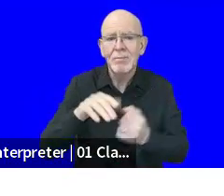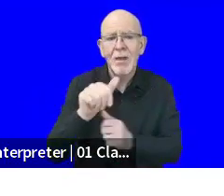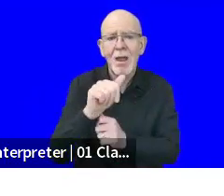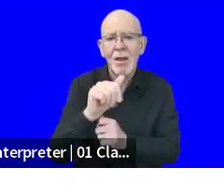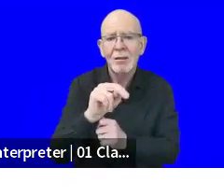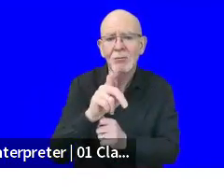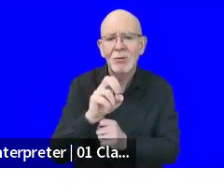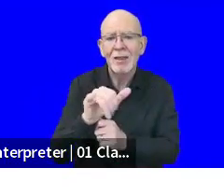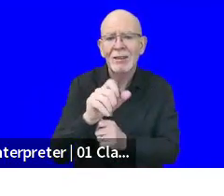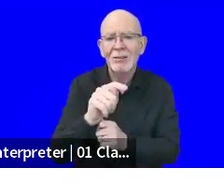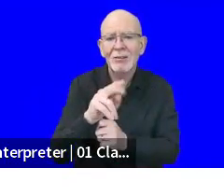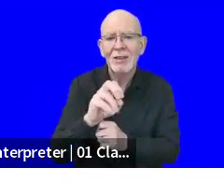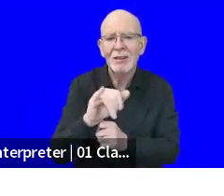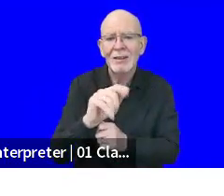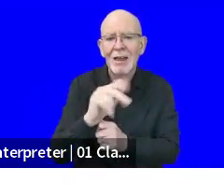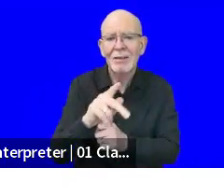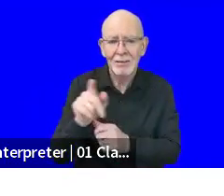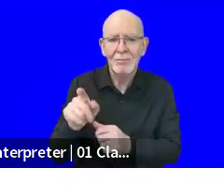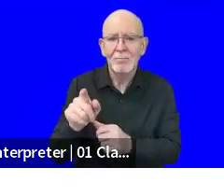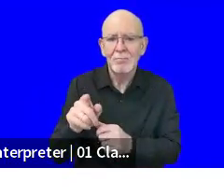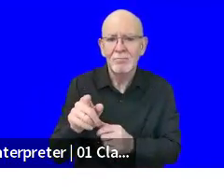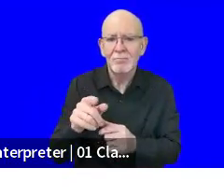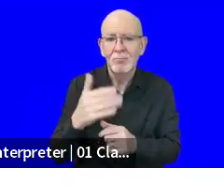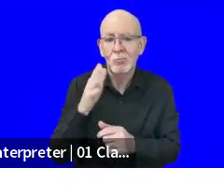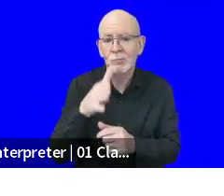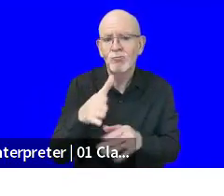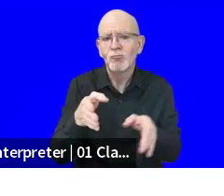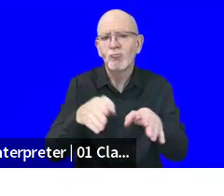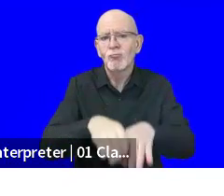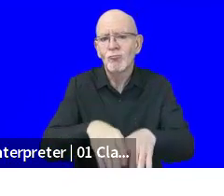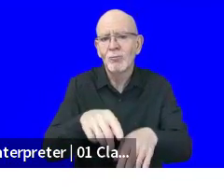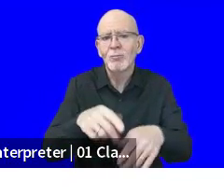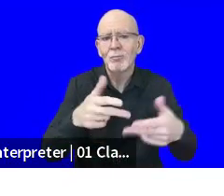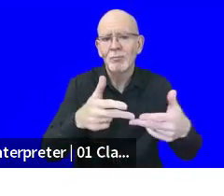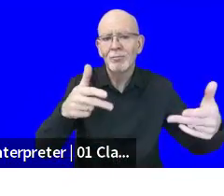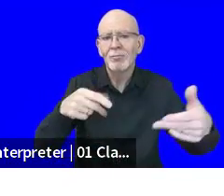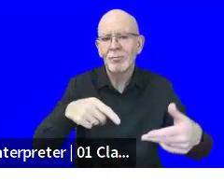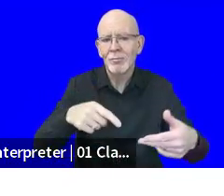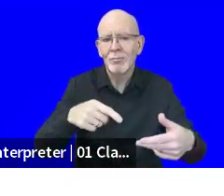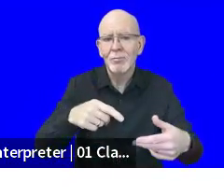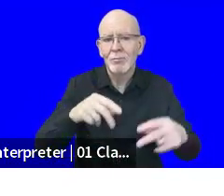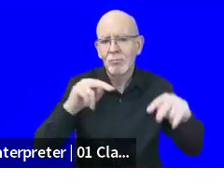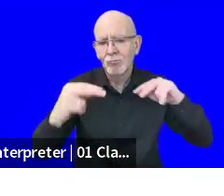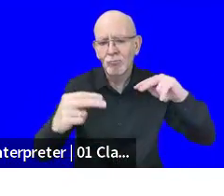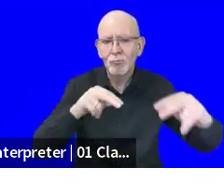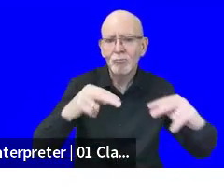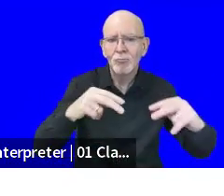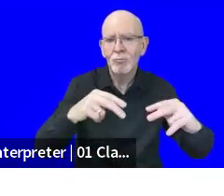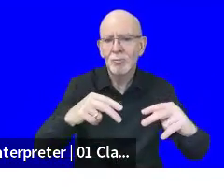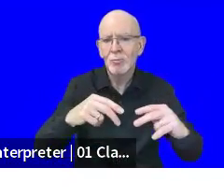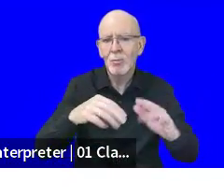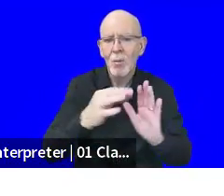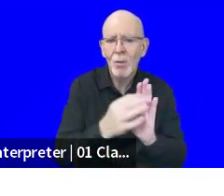extensive career with Expertise France in advising many different countries on social policy, social